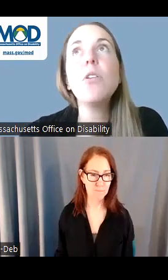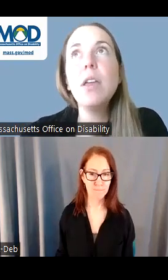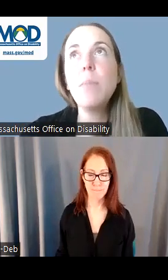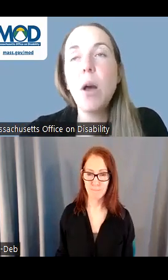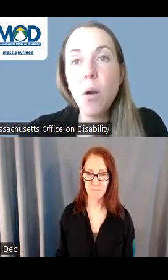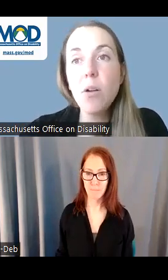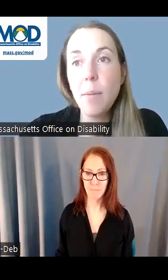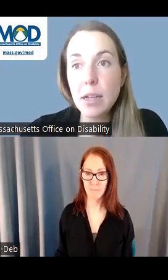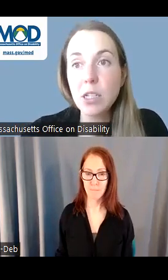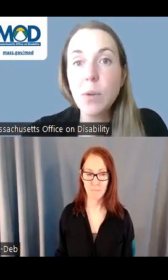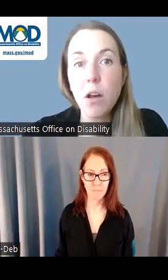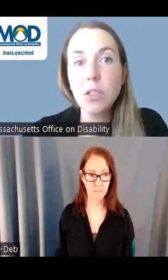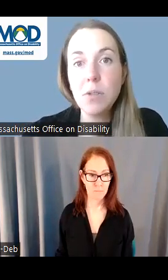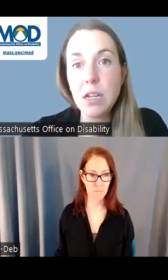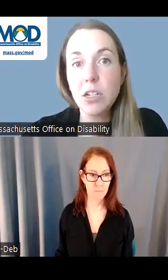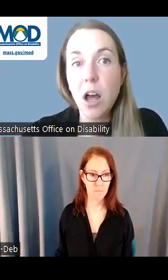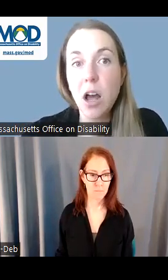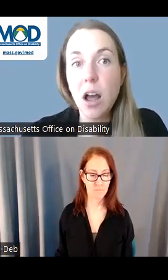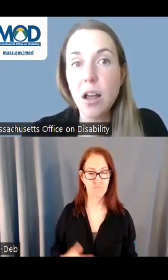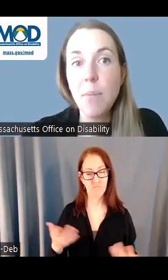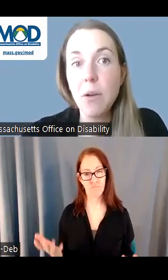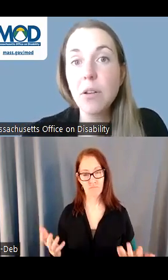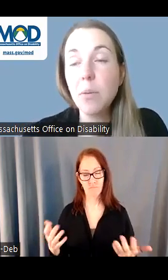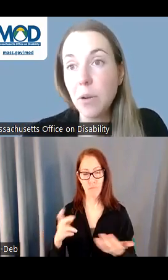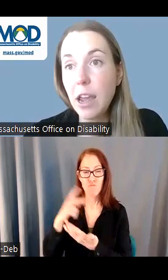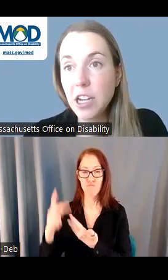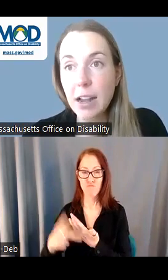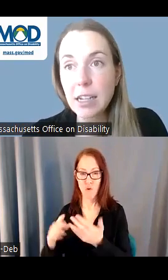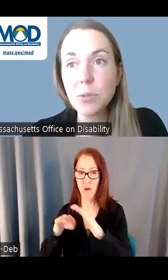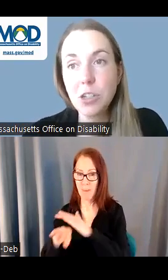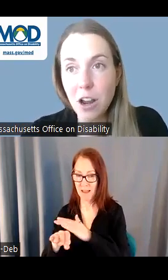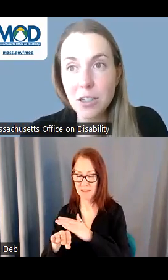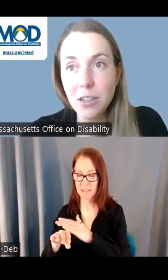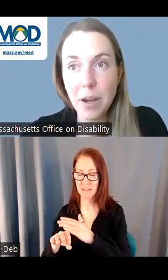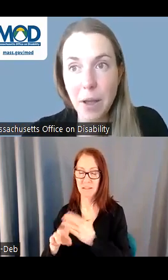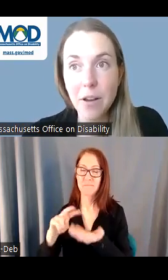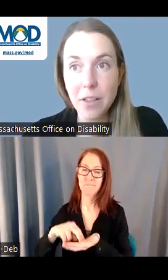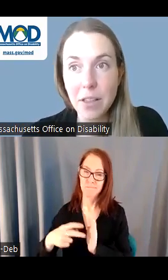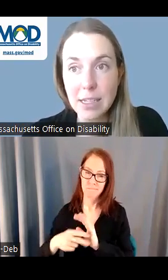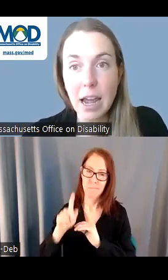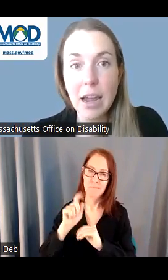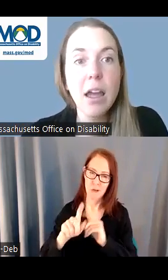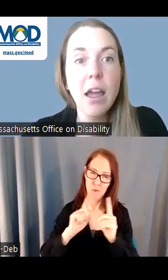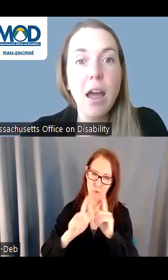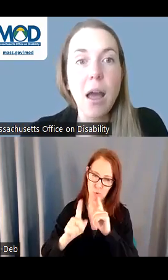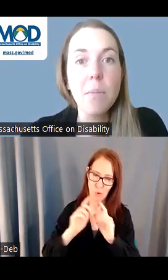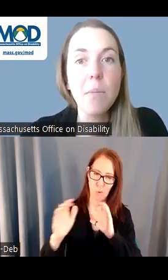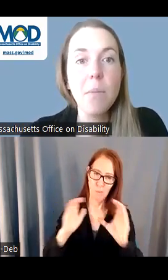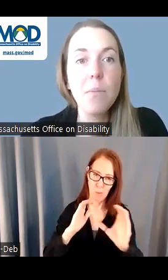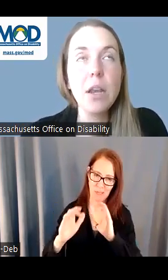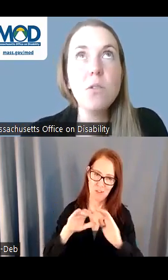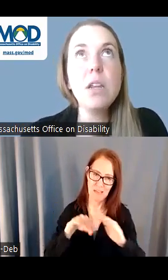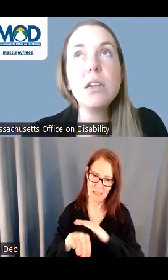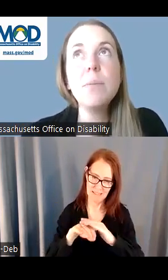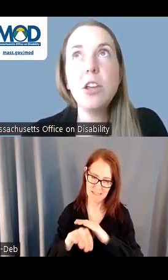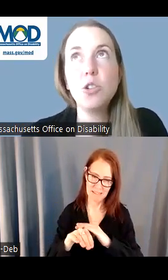When we're thinking about program access, we also need to talk about communication access, which we talked a little bit about on the last slide.